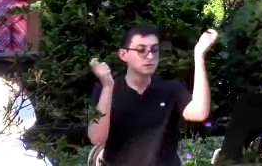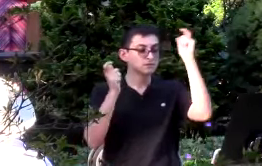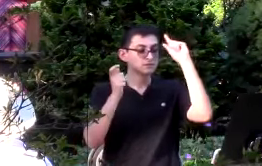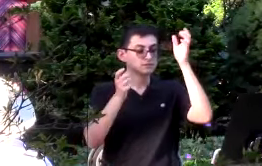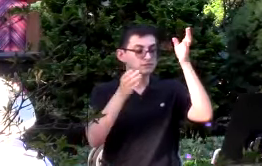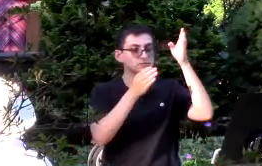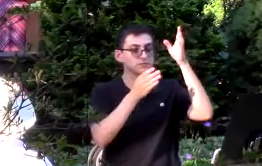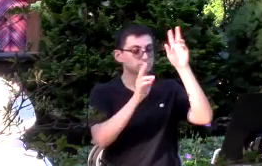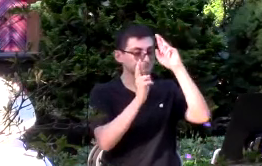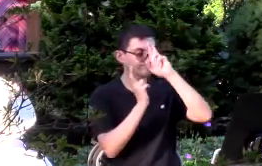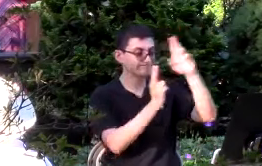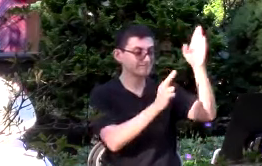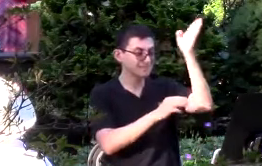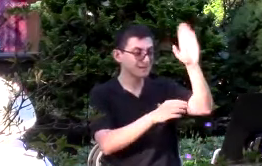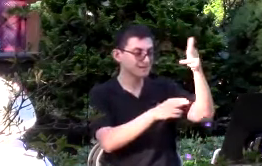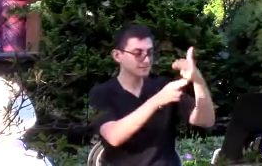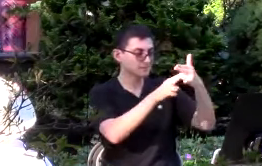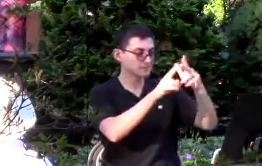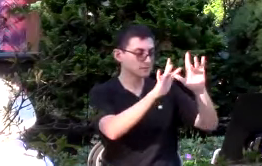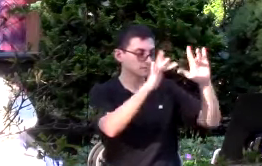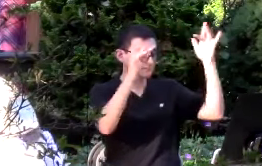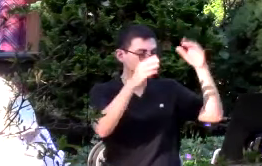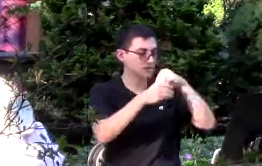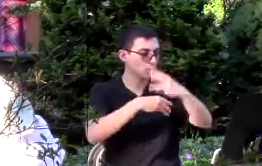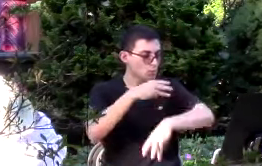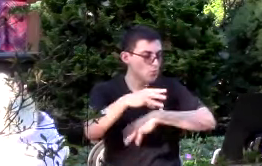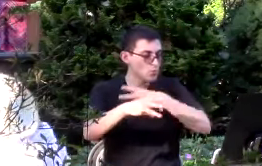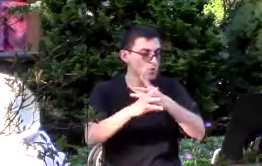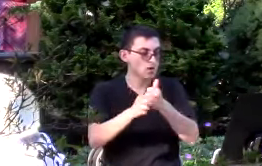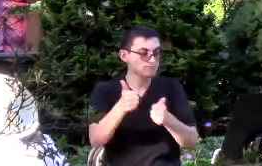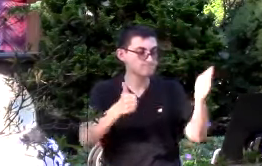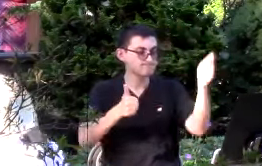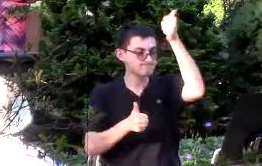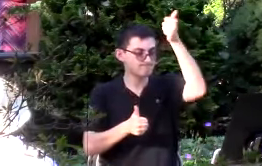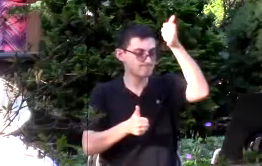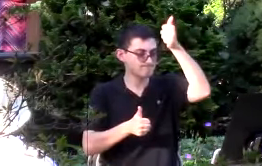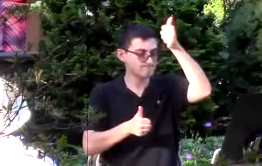me'rabam. Belmari v'rachirute v'yamlich mochote